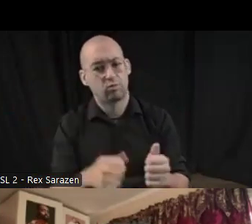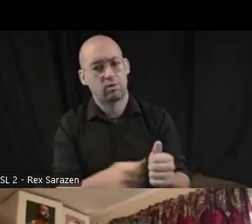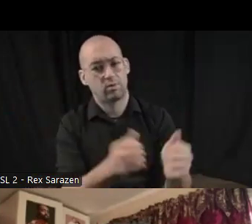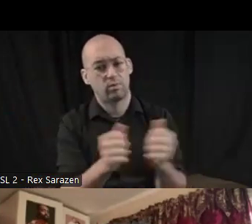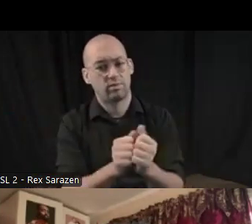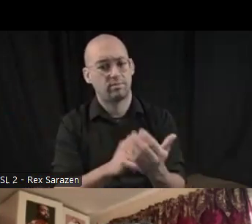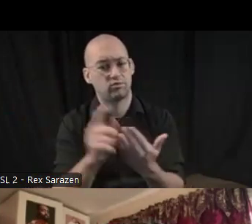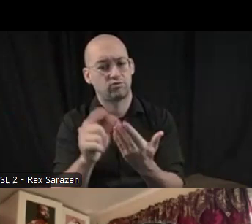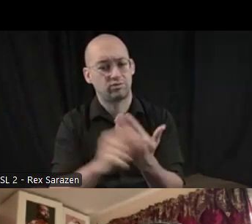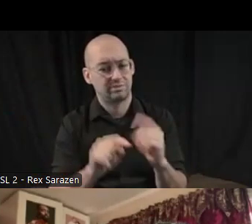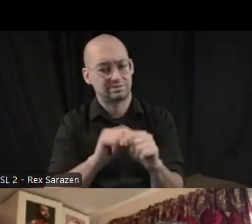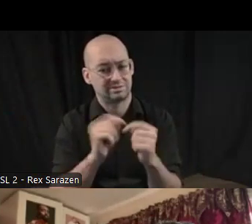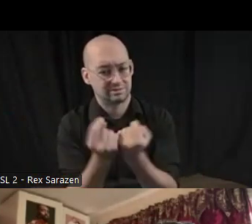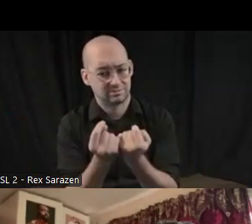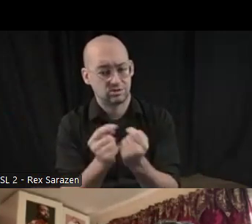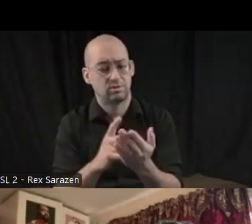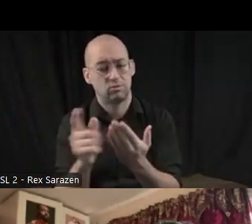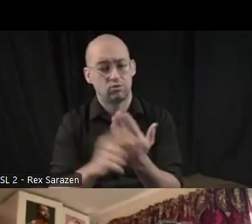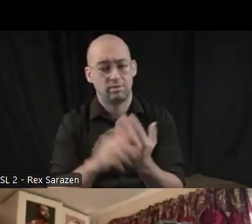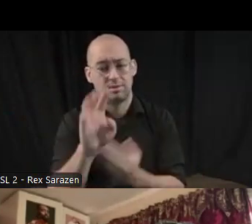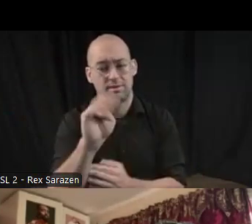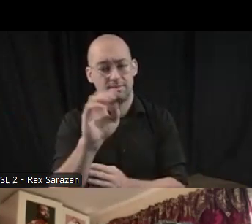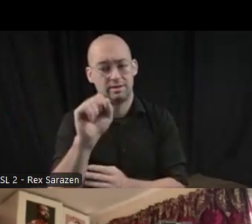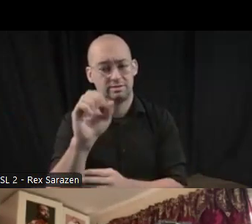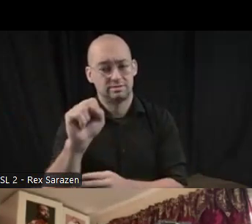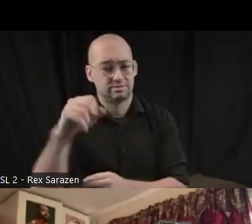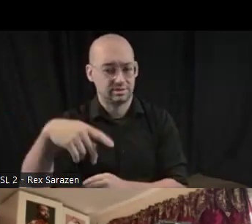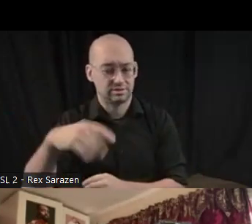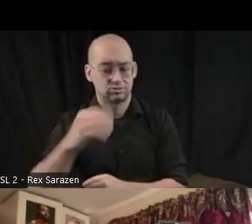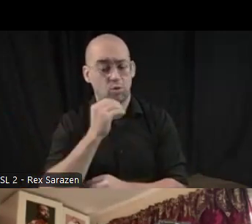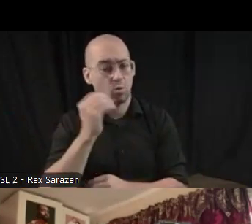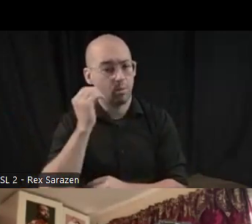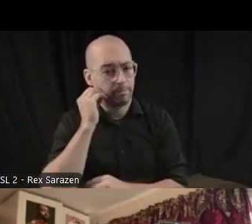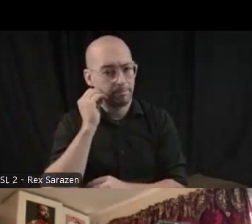that's where programs like MSSP, because it really is home-based.